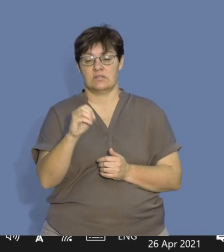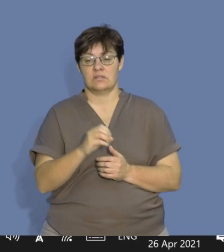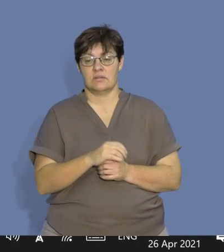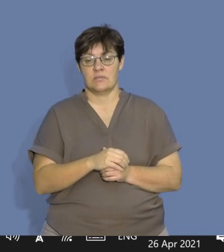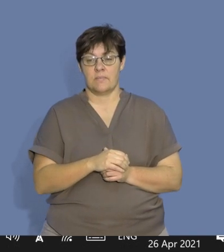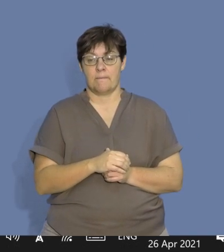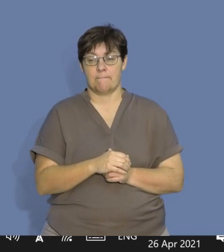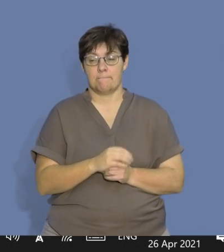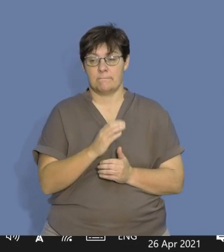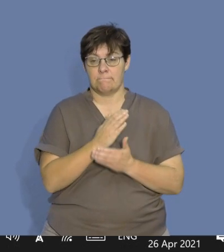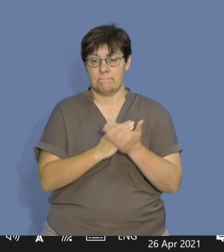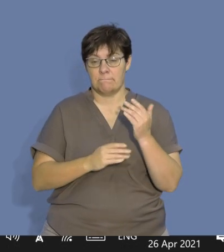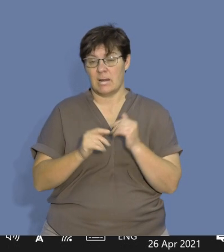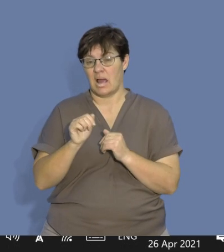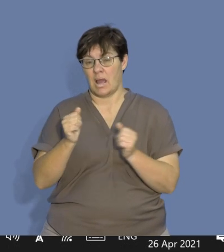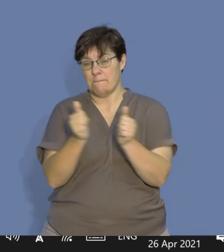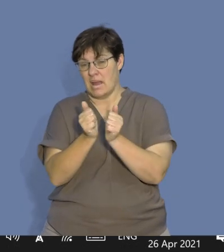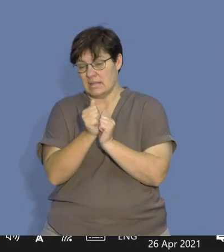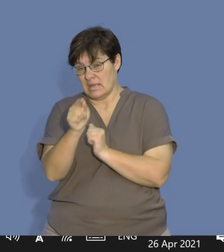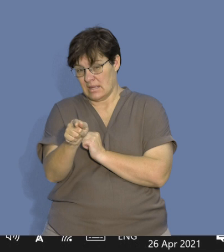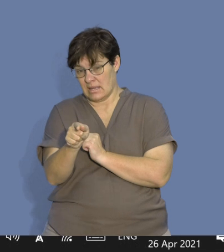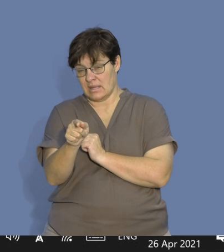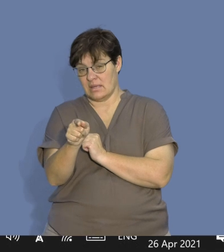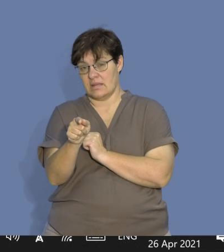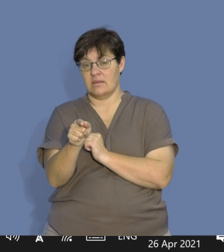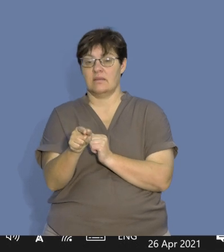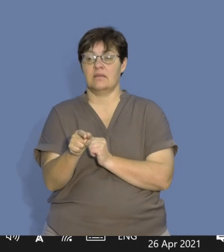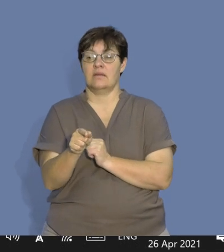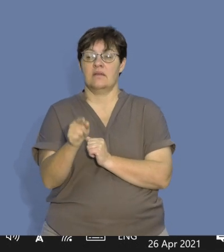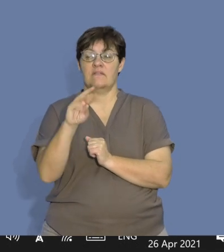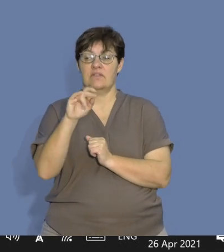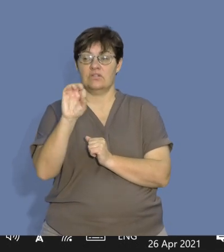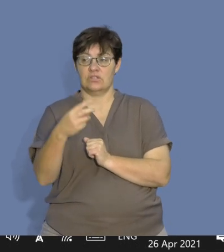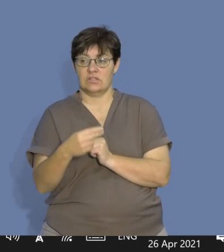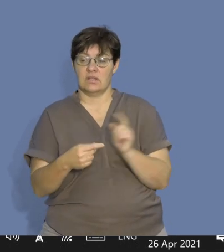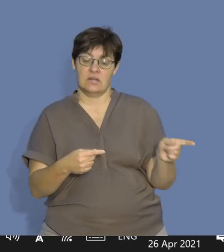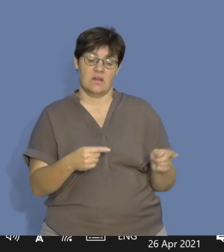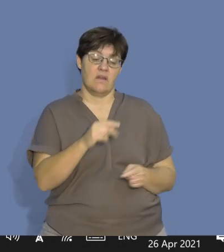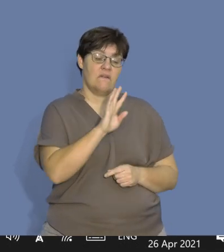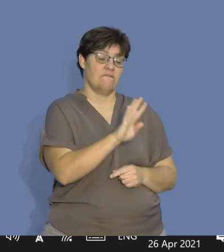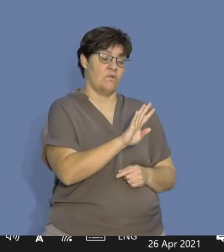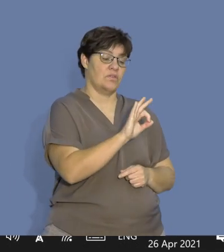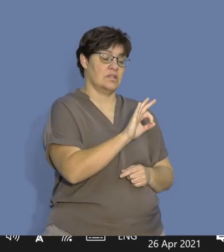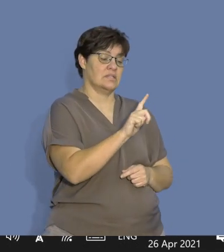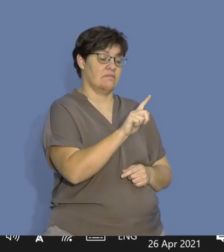440,000, right, that was partner Vish, plus